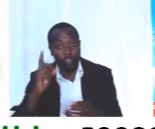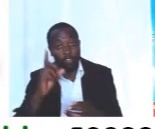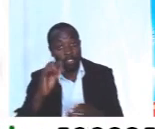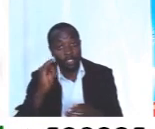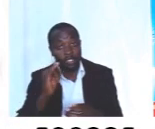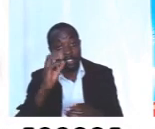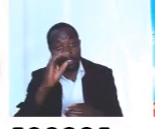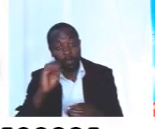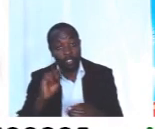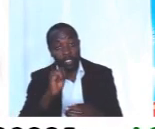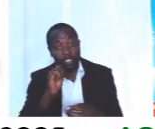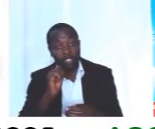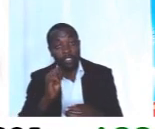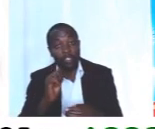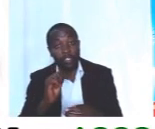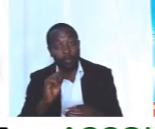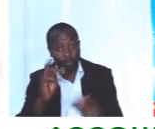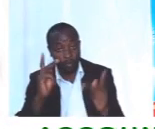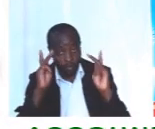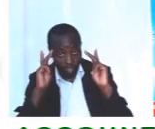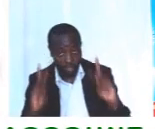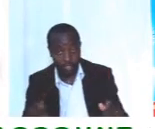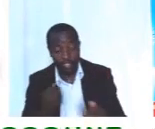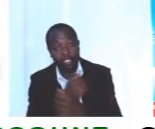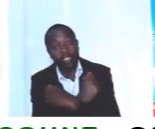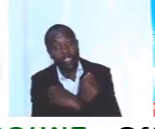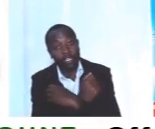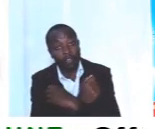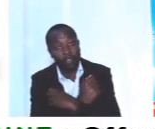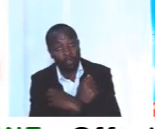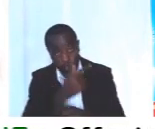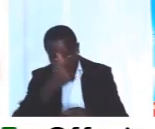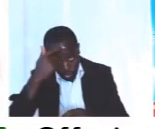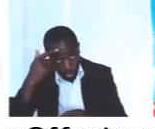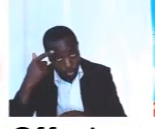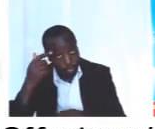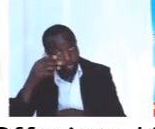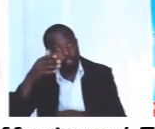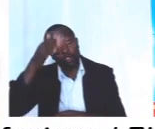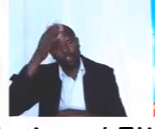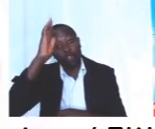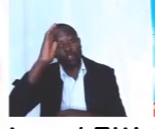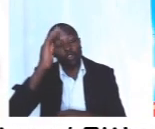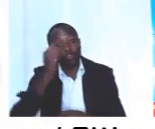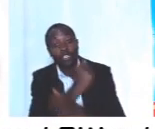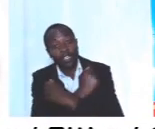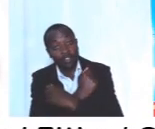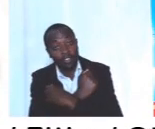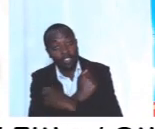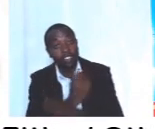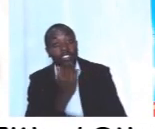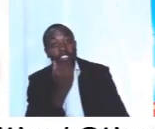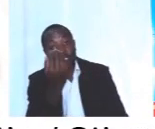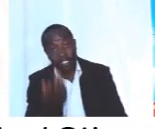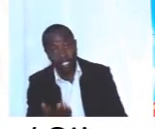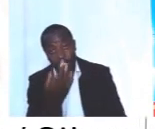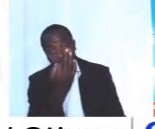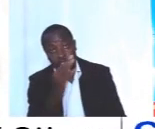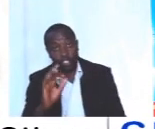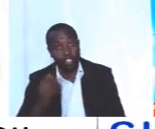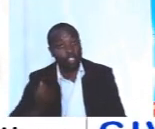So anytime we are being chastened, it is because God treats us as his sons and daughters, and he is